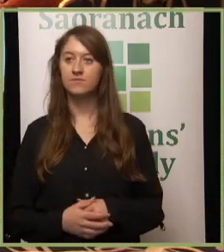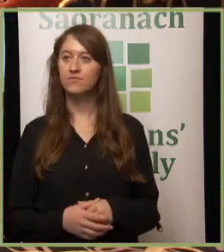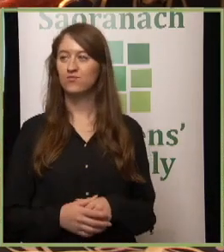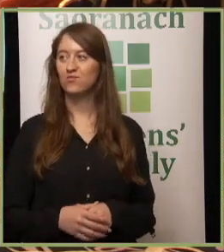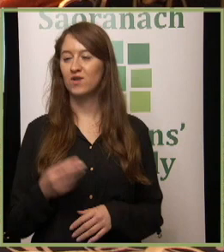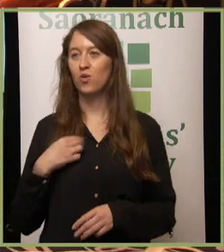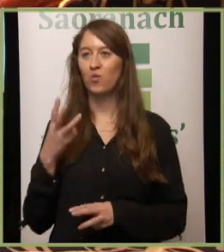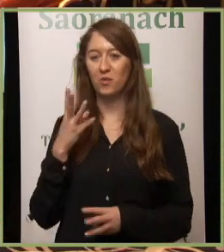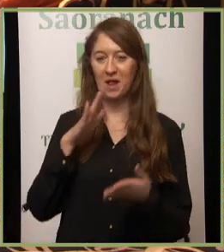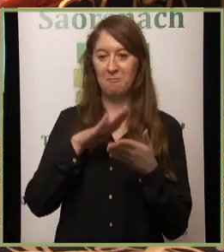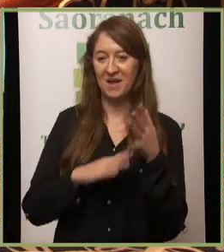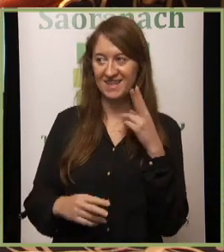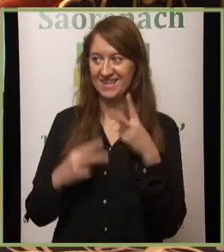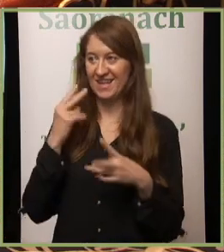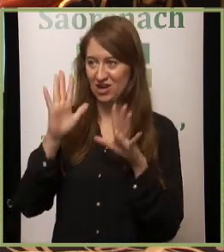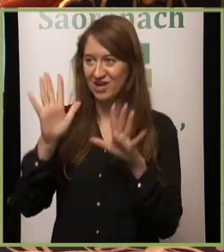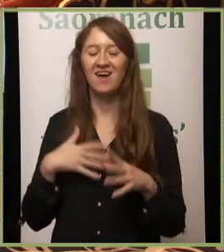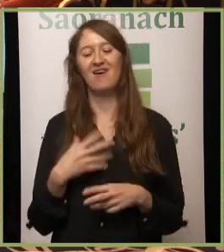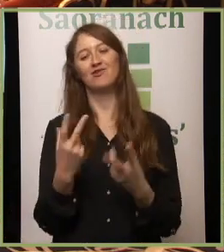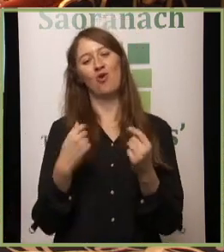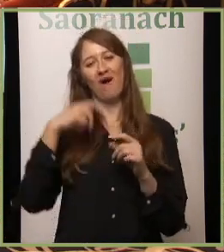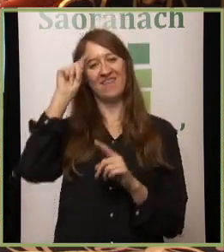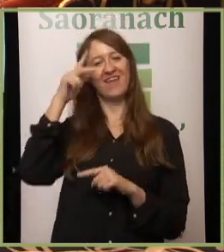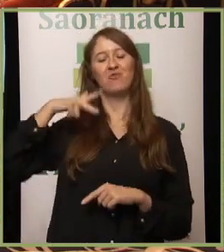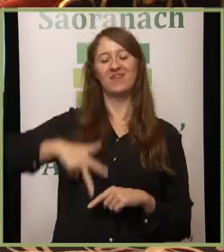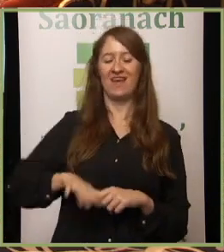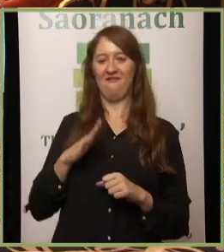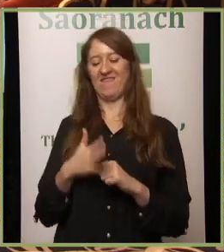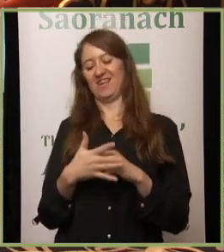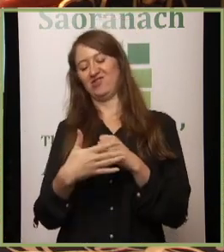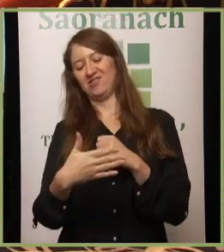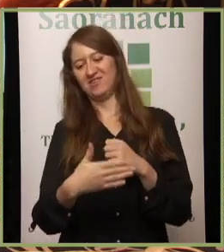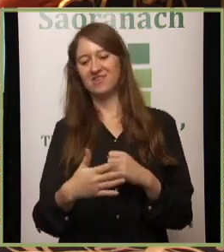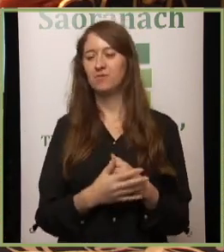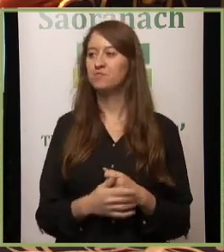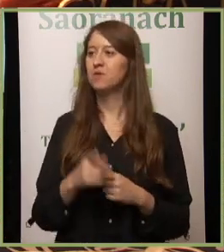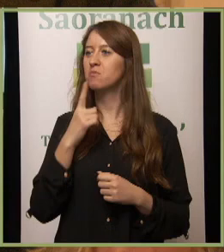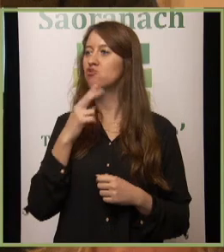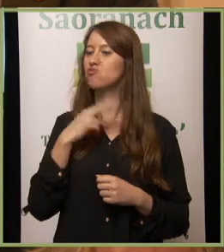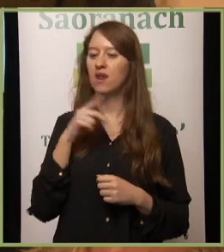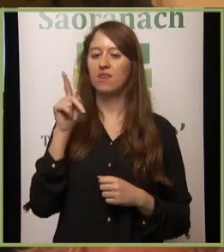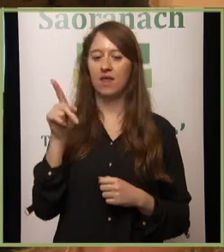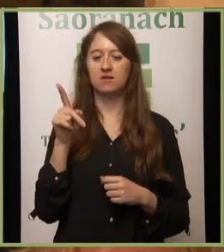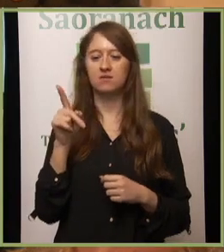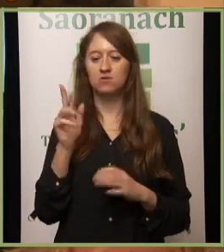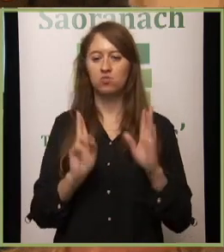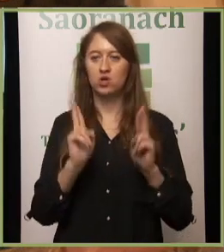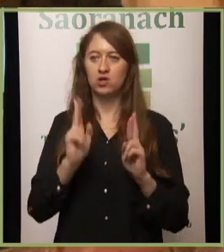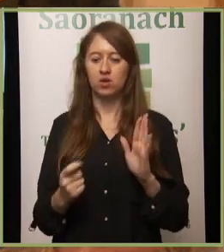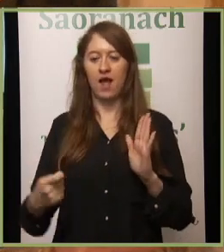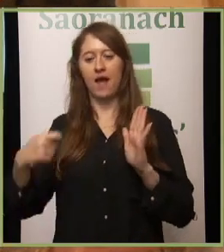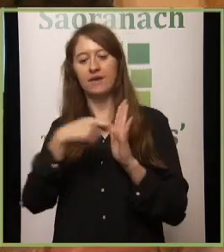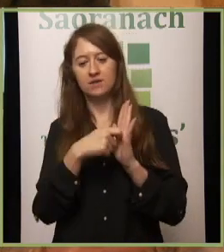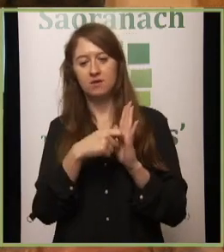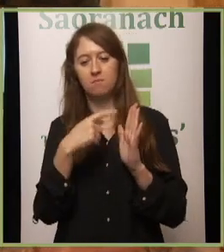We're going to miss dinner. I think we're nearly there, but my suggestion would be even that phrase that you just used would be added in under